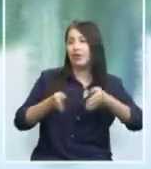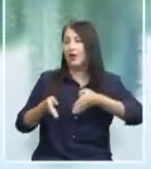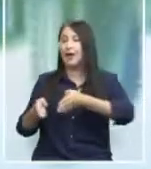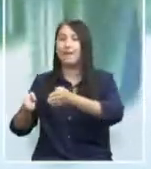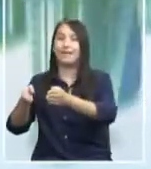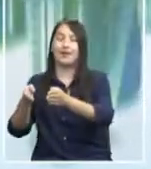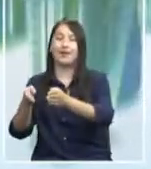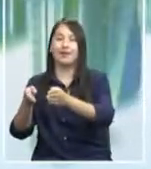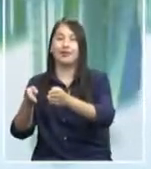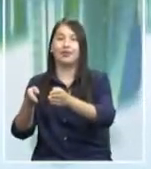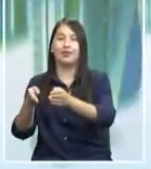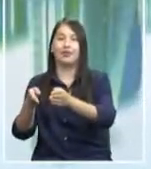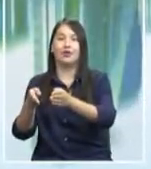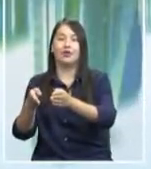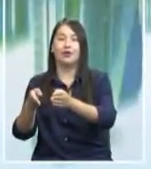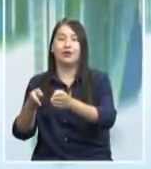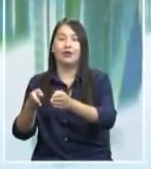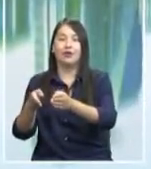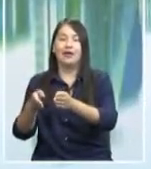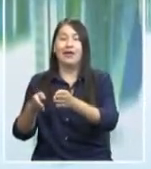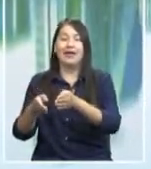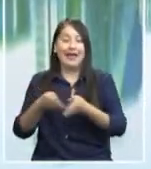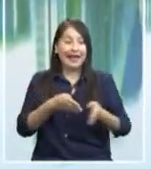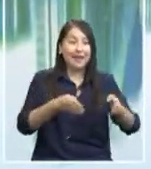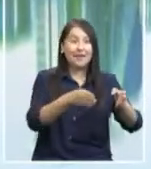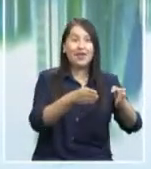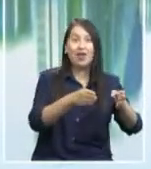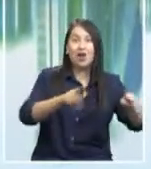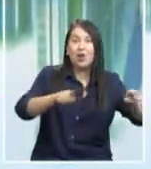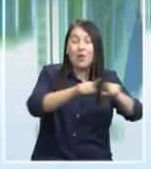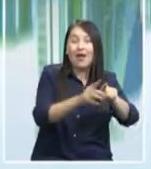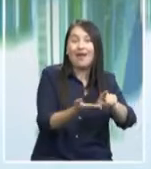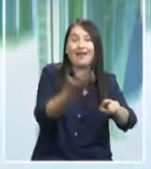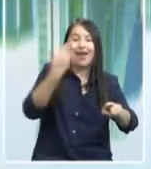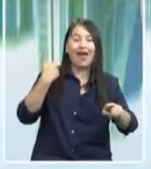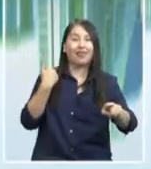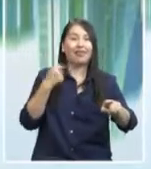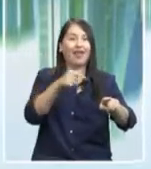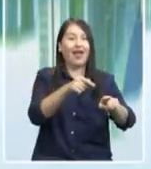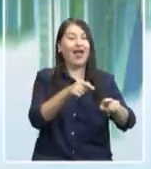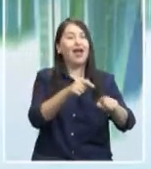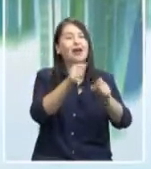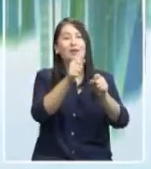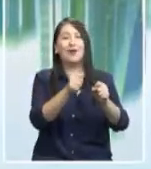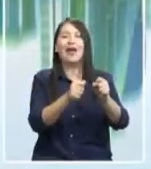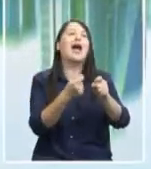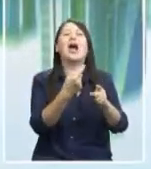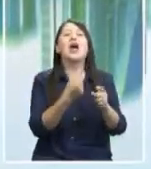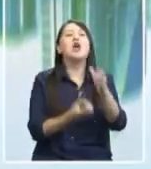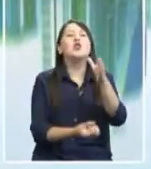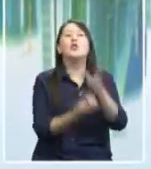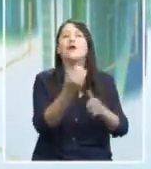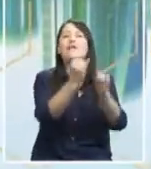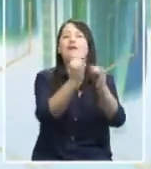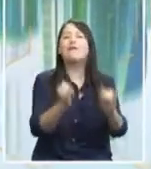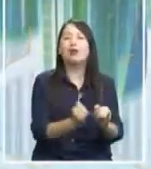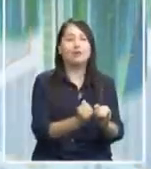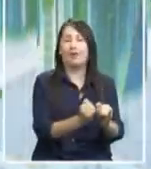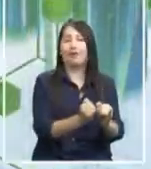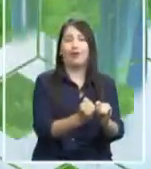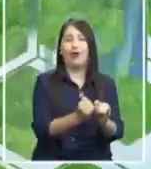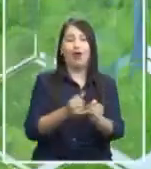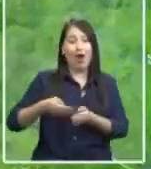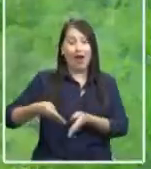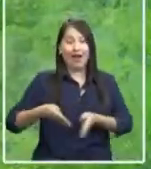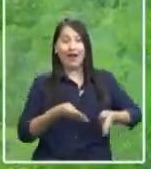destination. Old road always take us to old destination. Old destination is death and